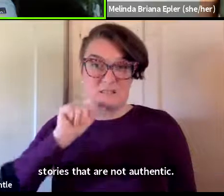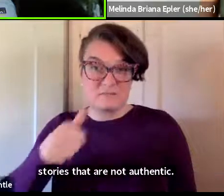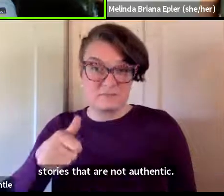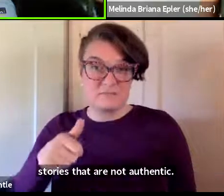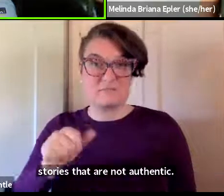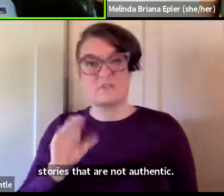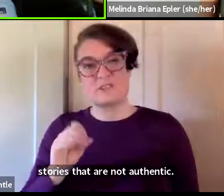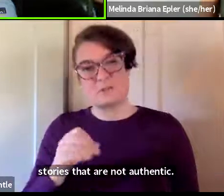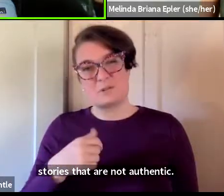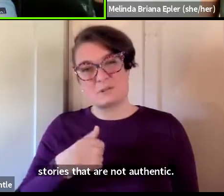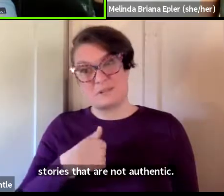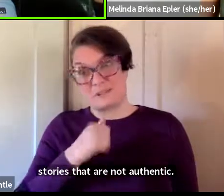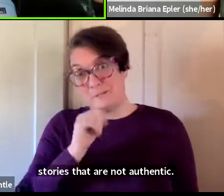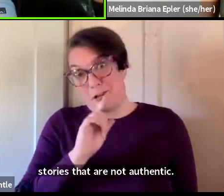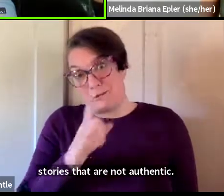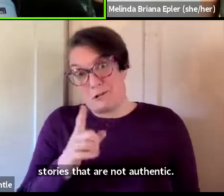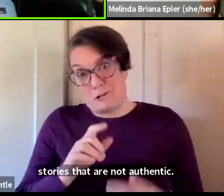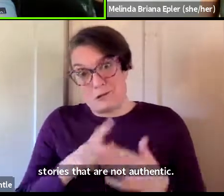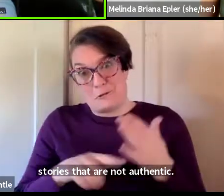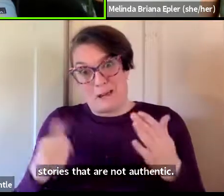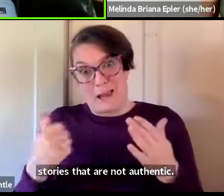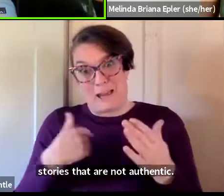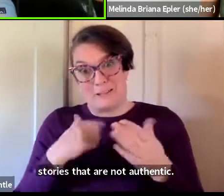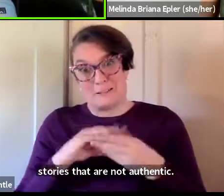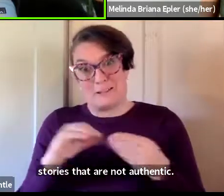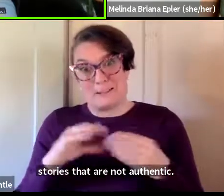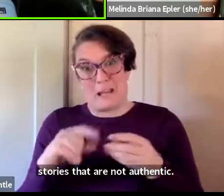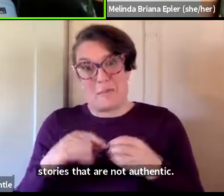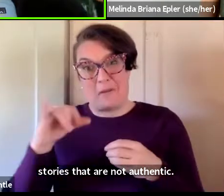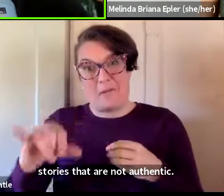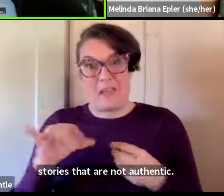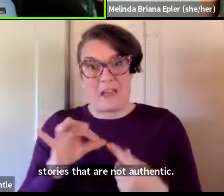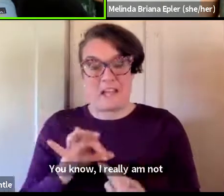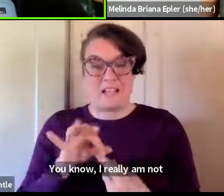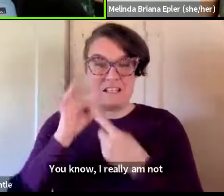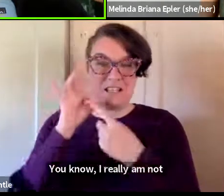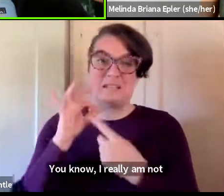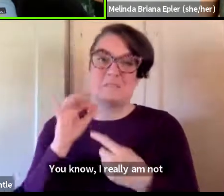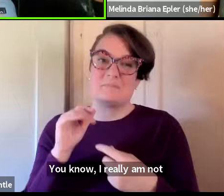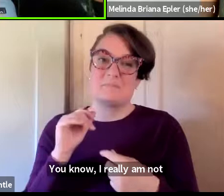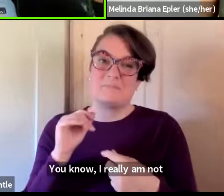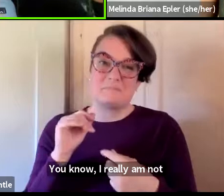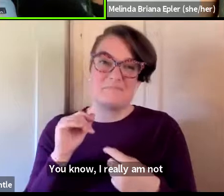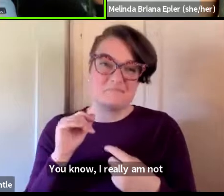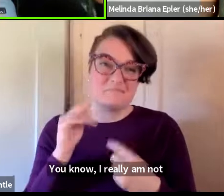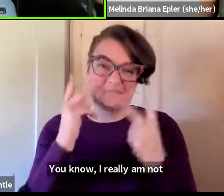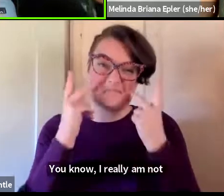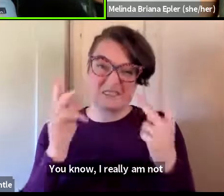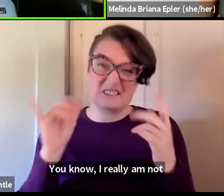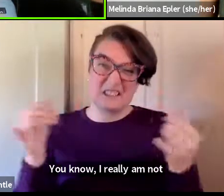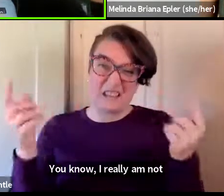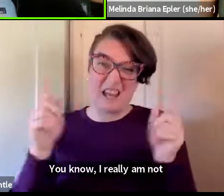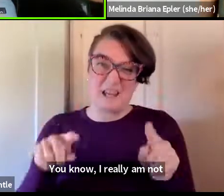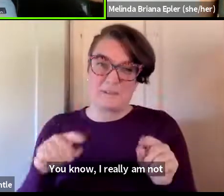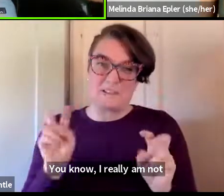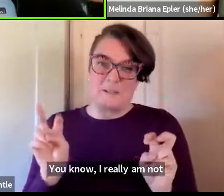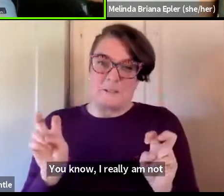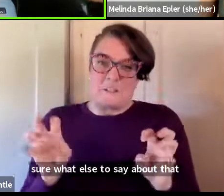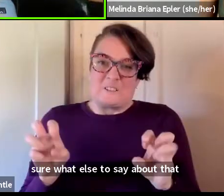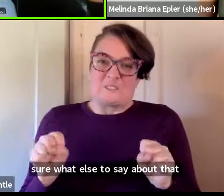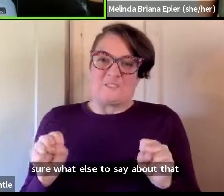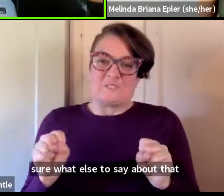I really am not sure what else to say about that, except for I've definitely seen that happen. It's pretty